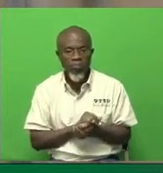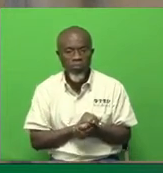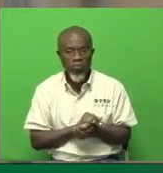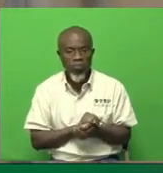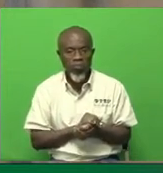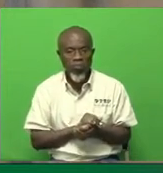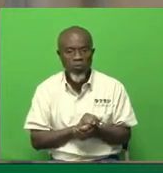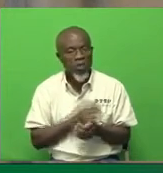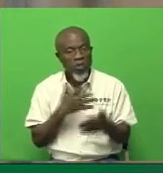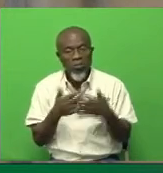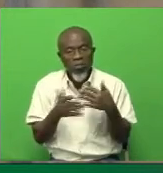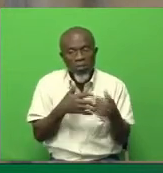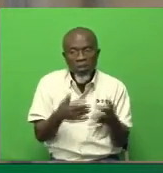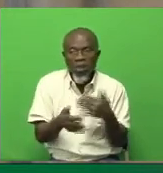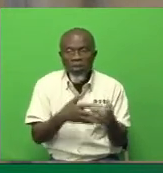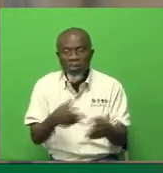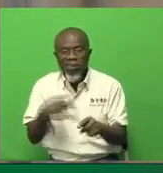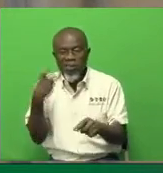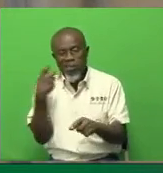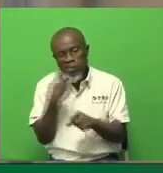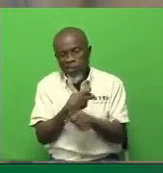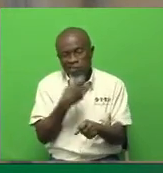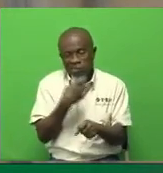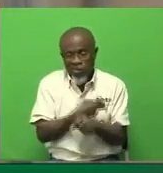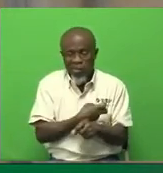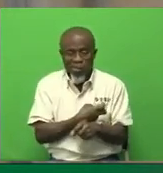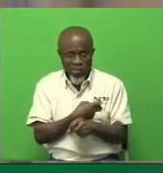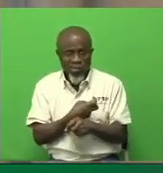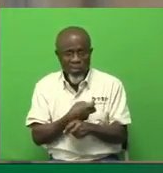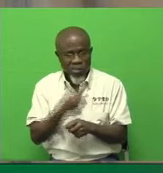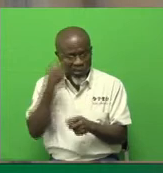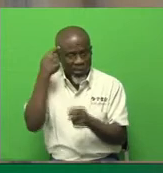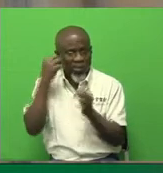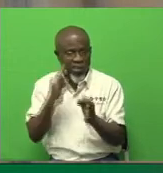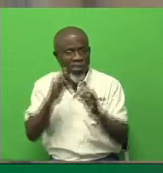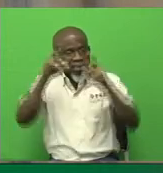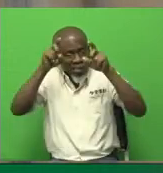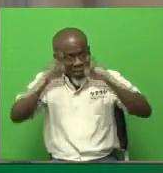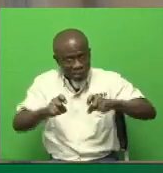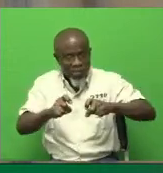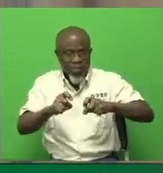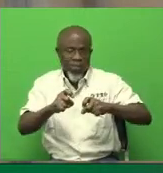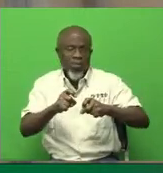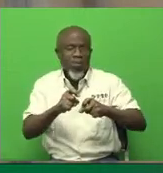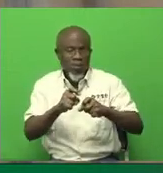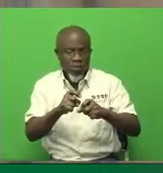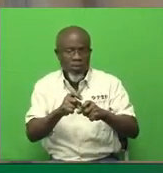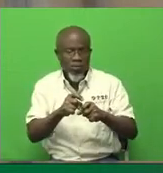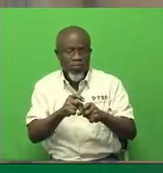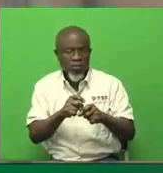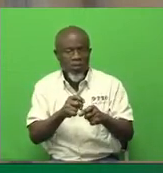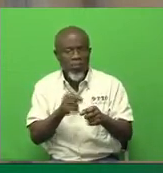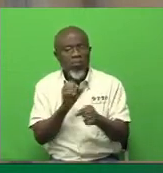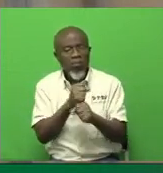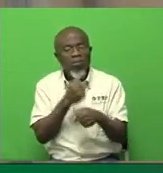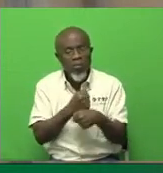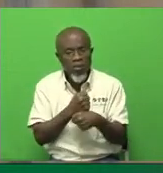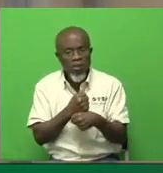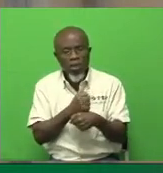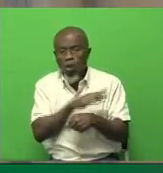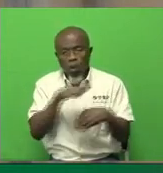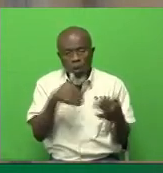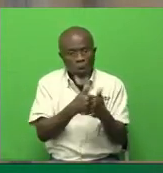decisions that made that were made that were had to have been made all is not lost